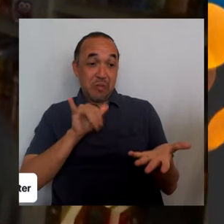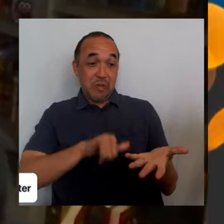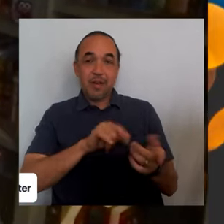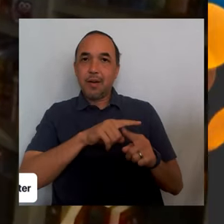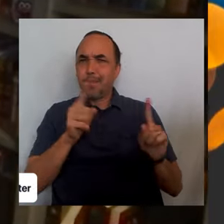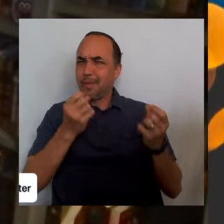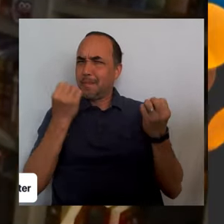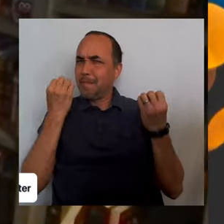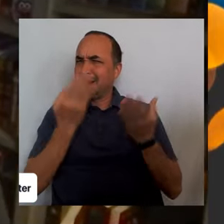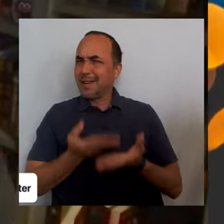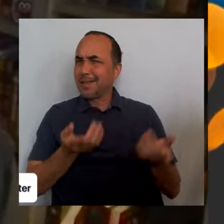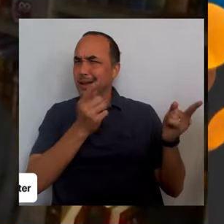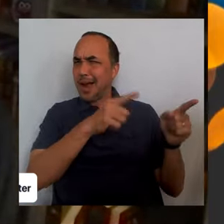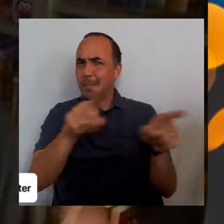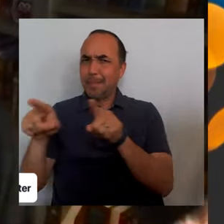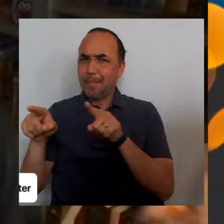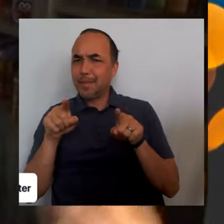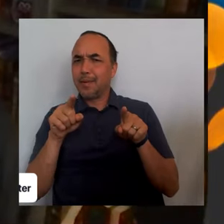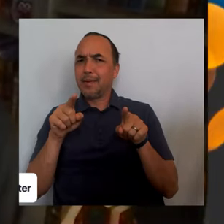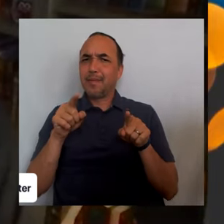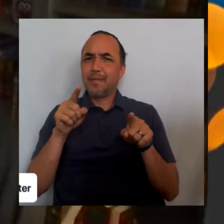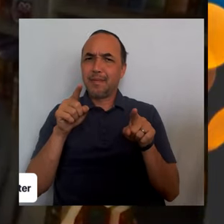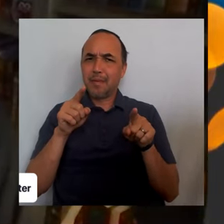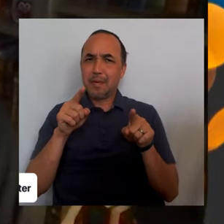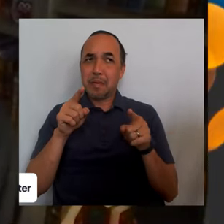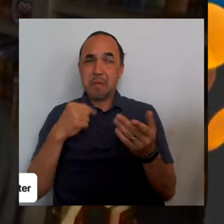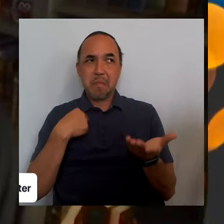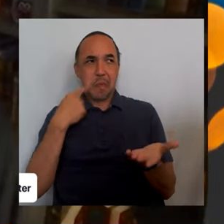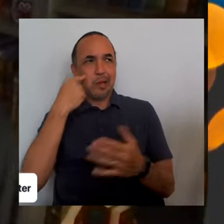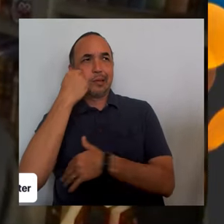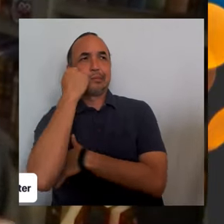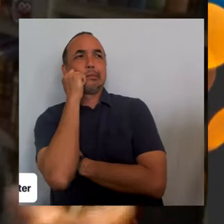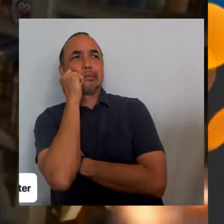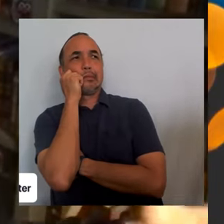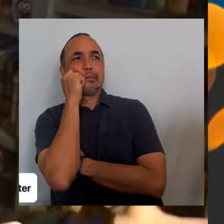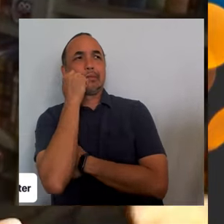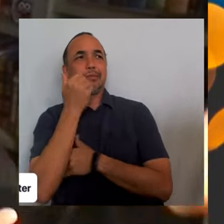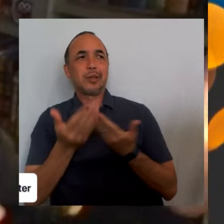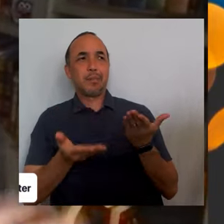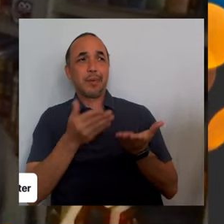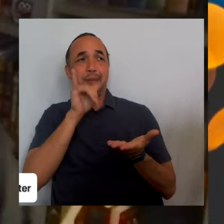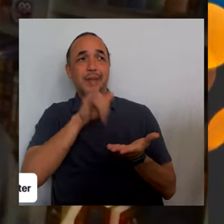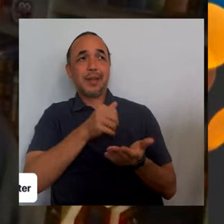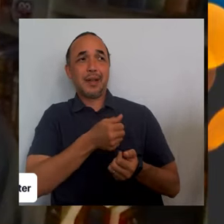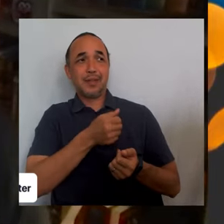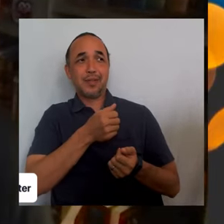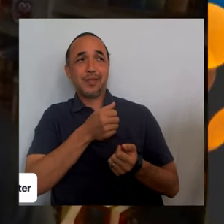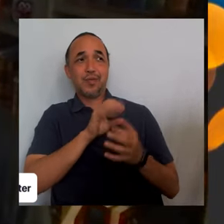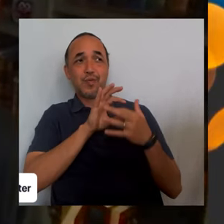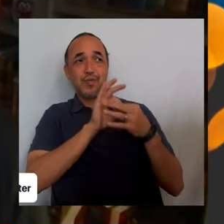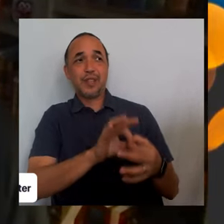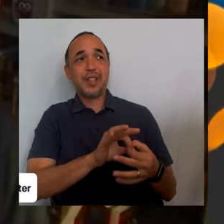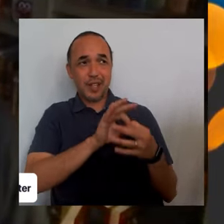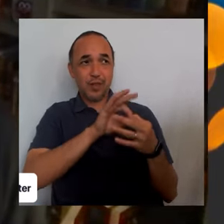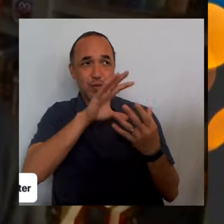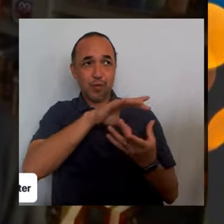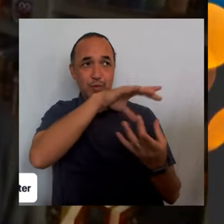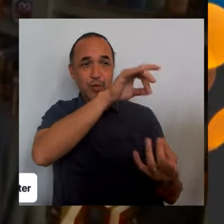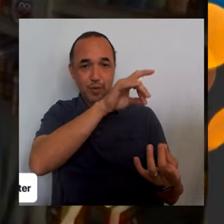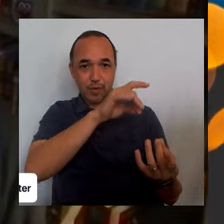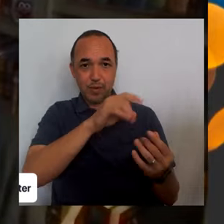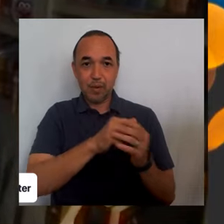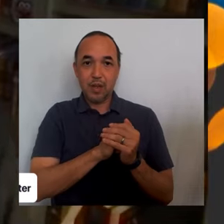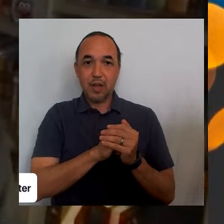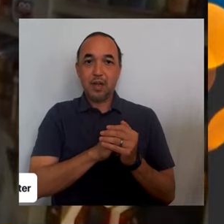that, could make me think it was paranormal. And it was the door that they did claim would open and close.